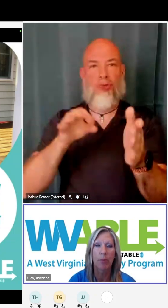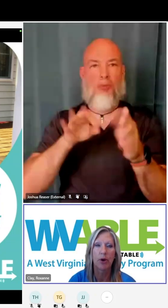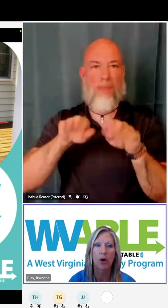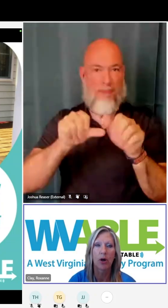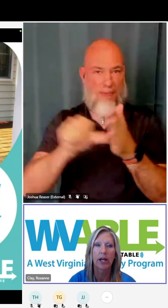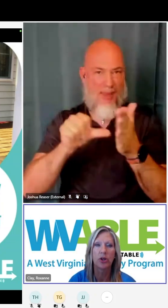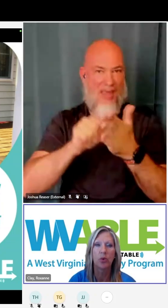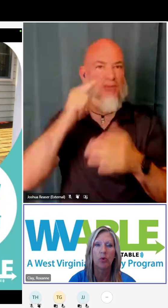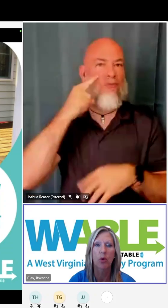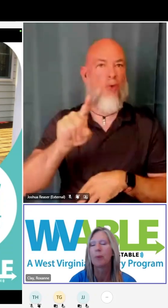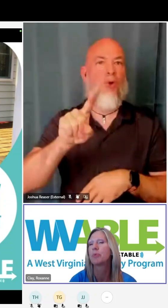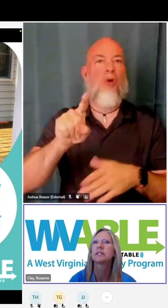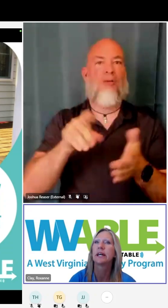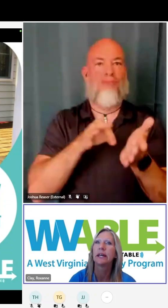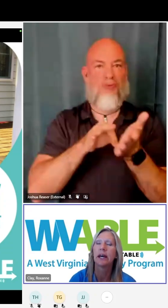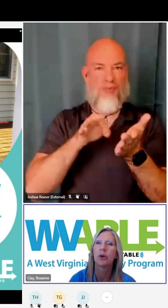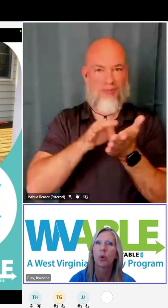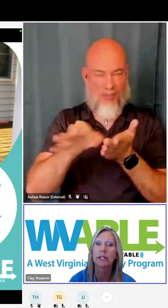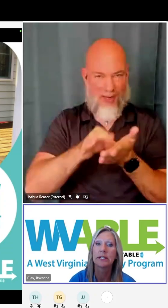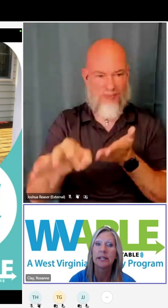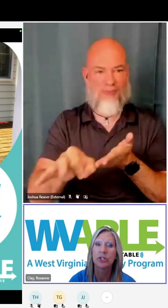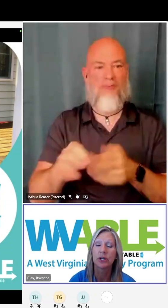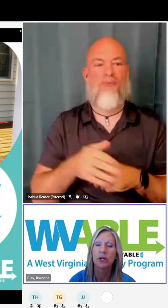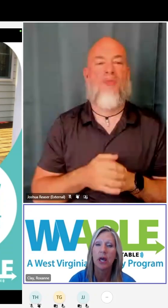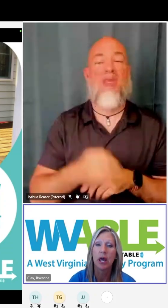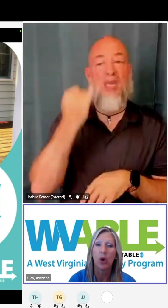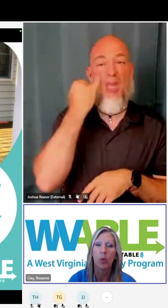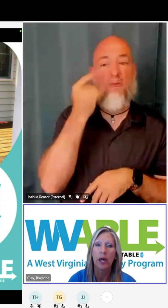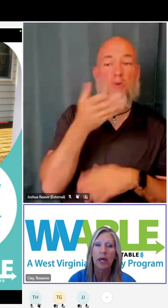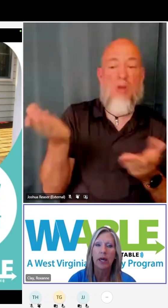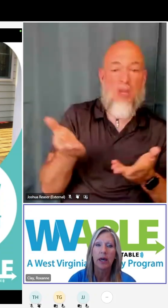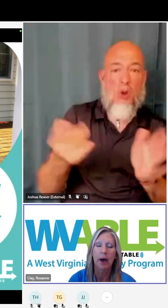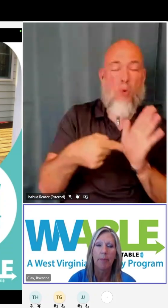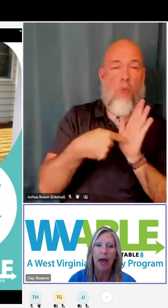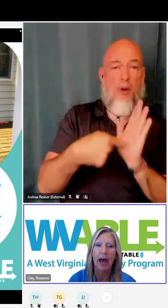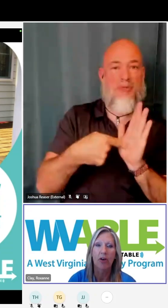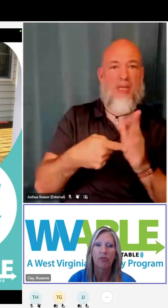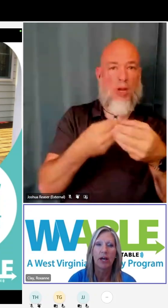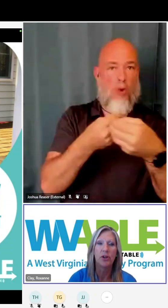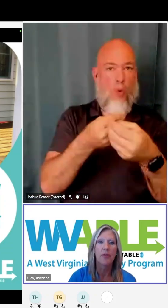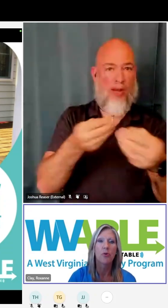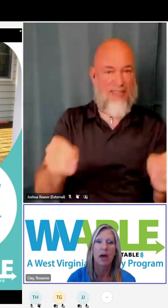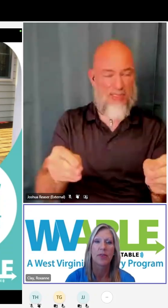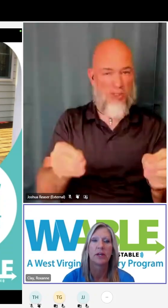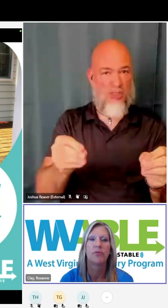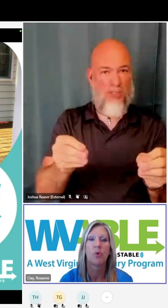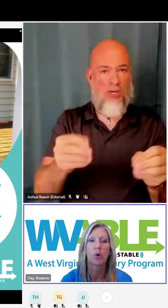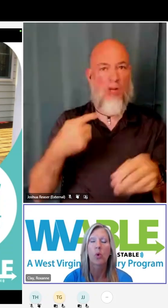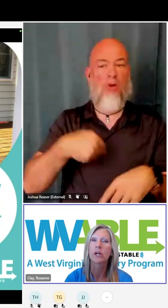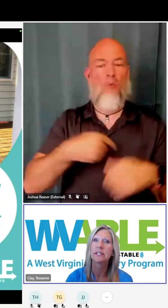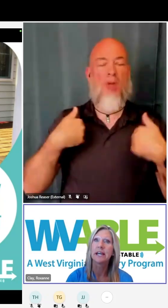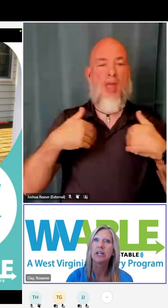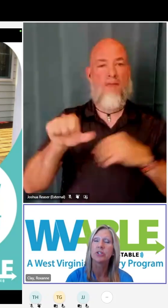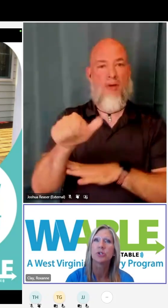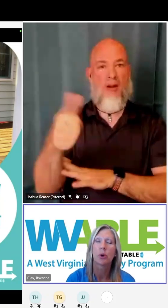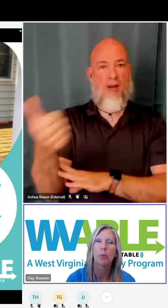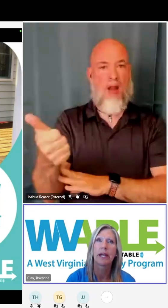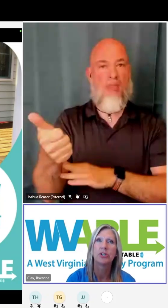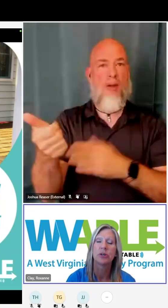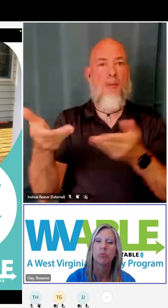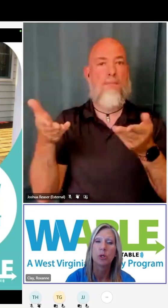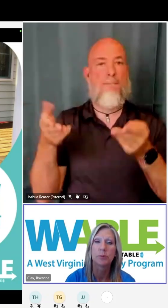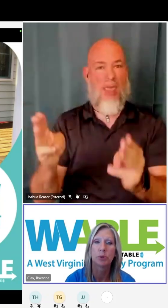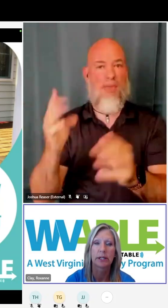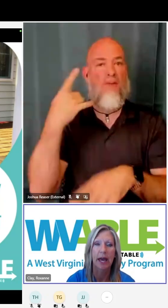on this webinar and you are representing an organization, we have another method for organizations